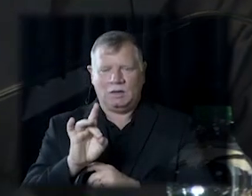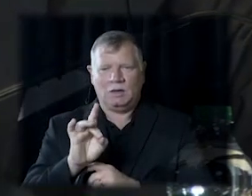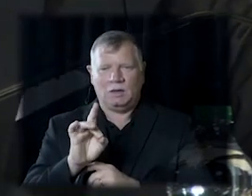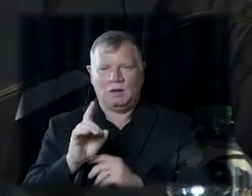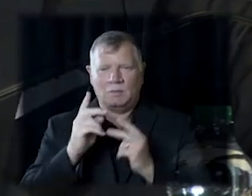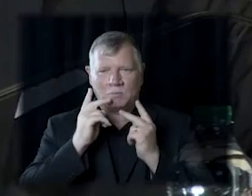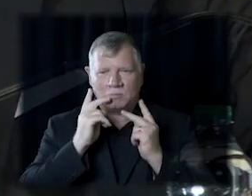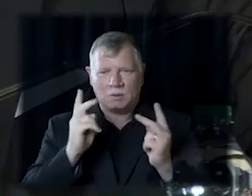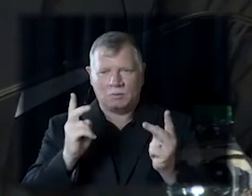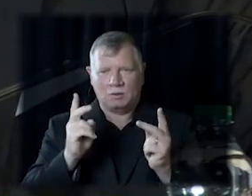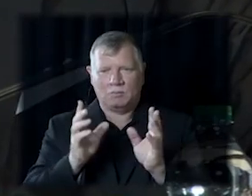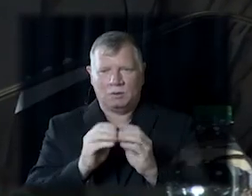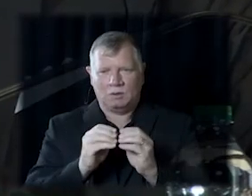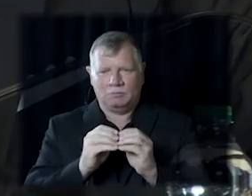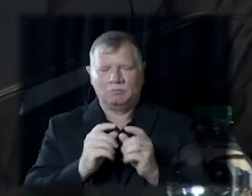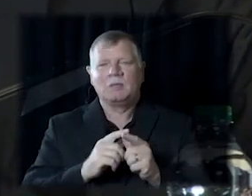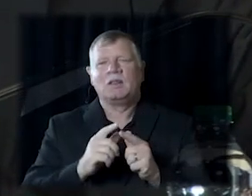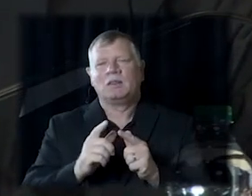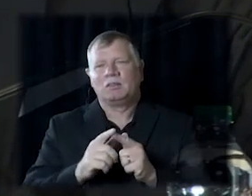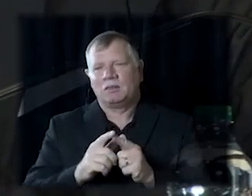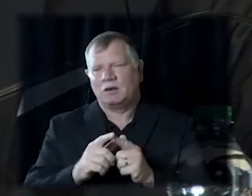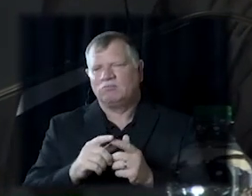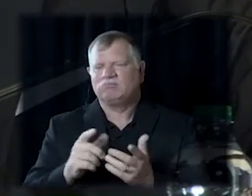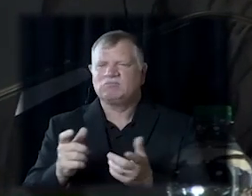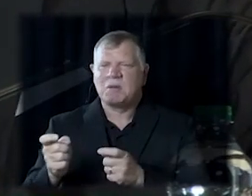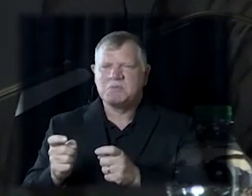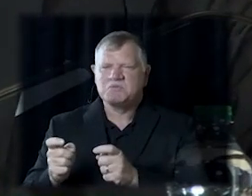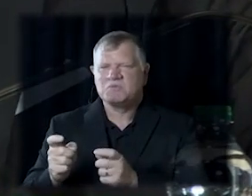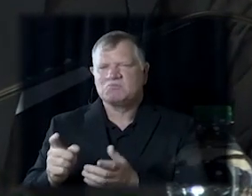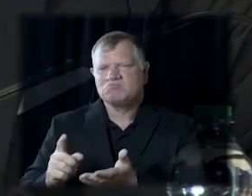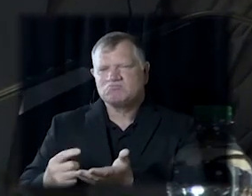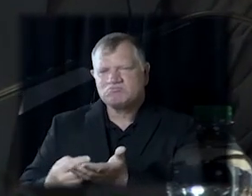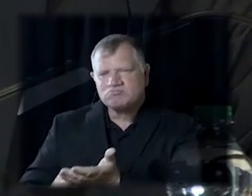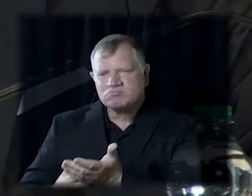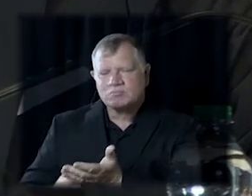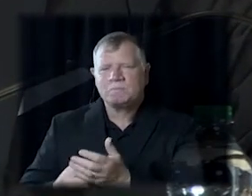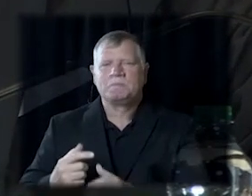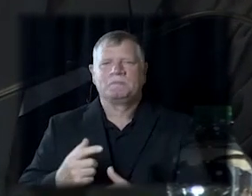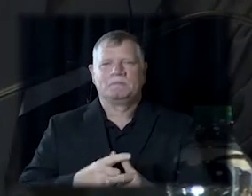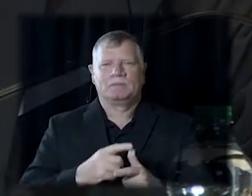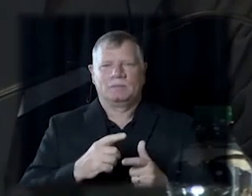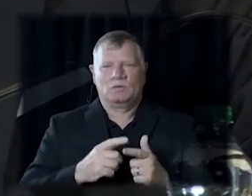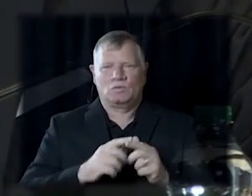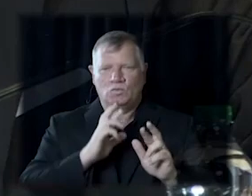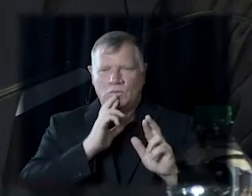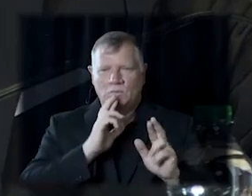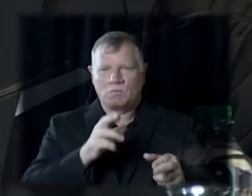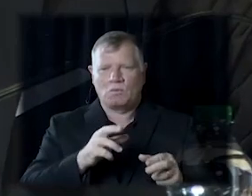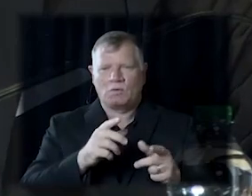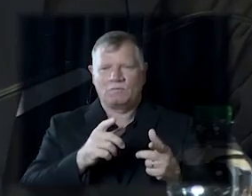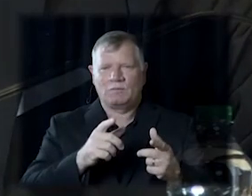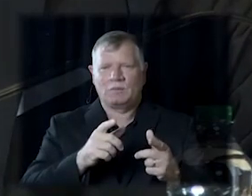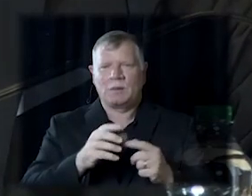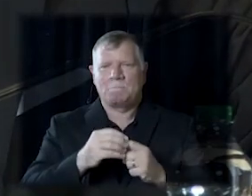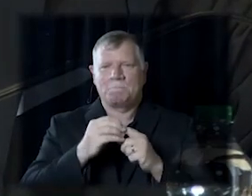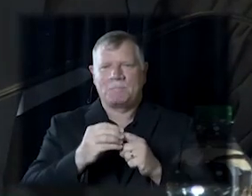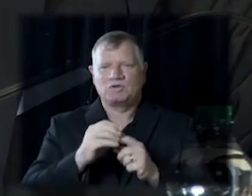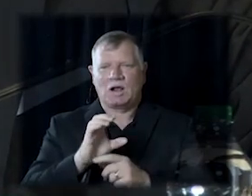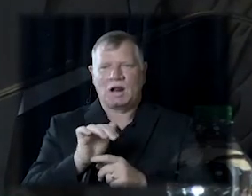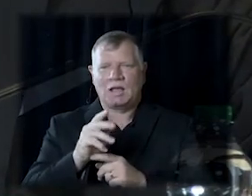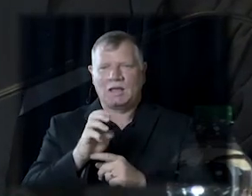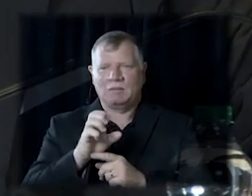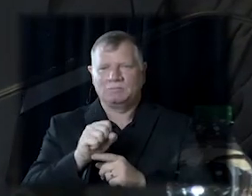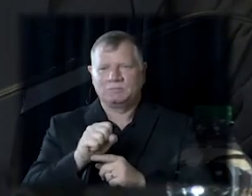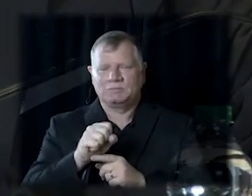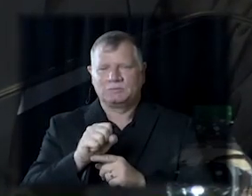on to administrative matters. Then we'll have a brief report by the Special Claims Committee, a report by our executive